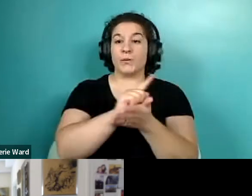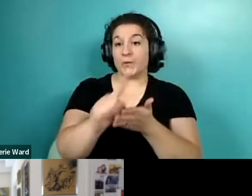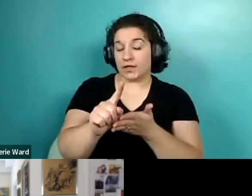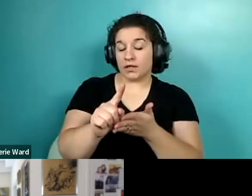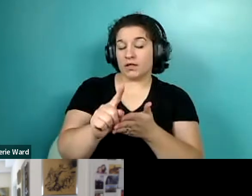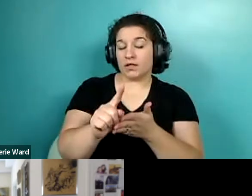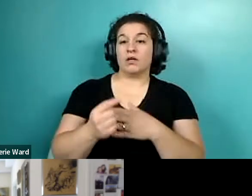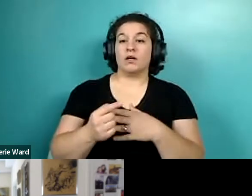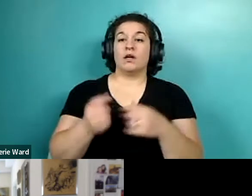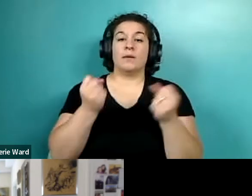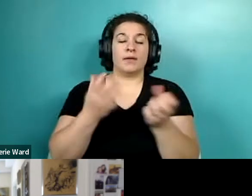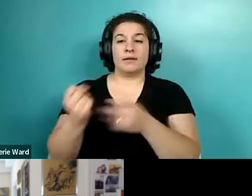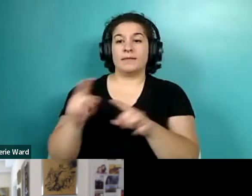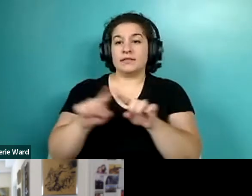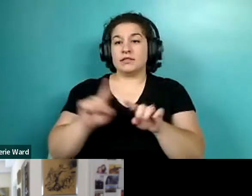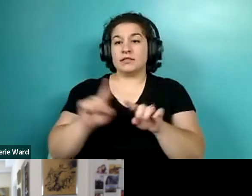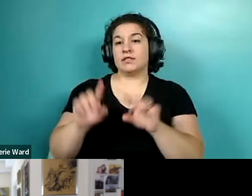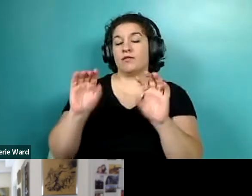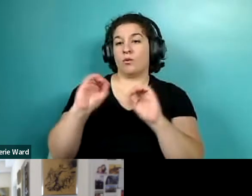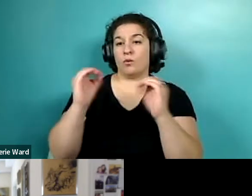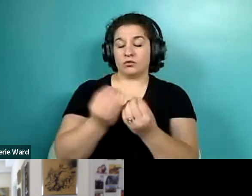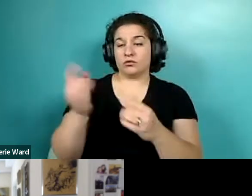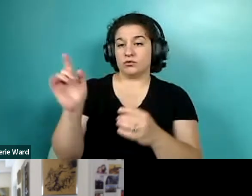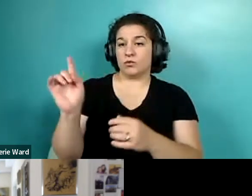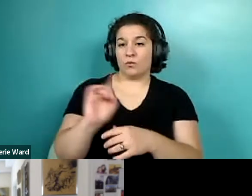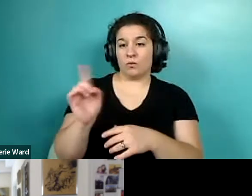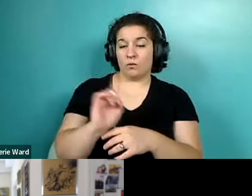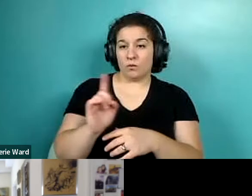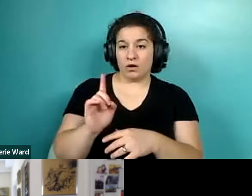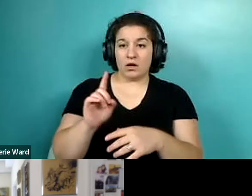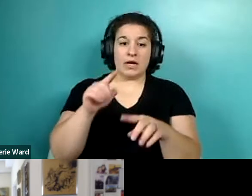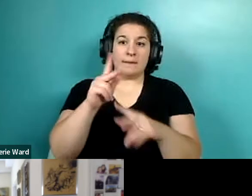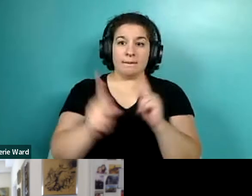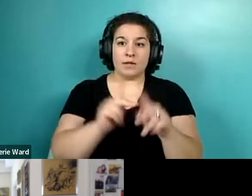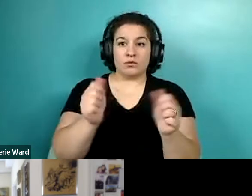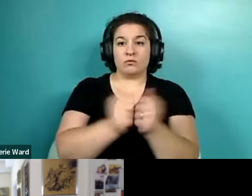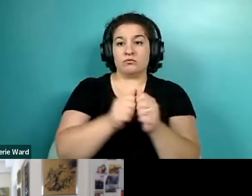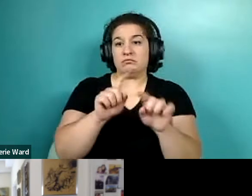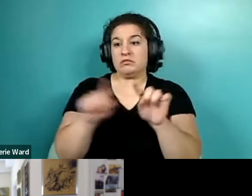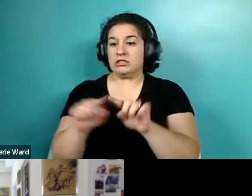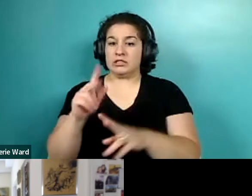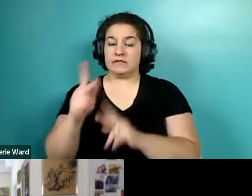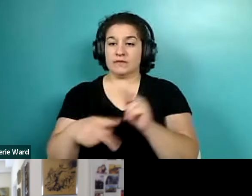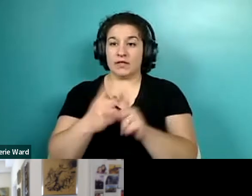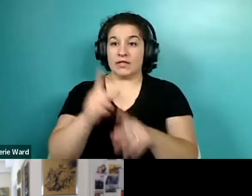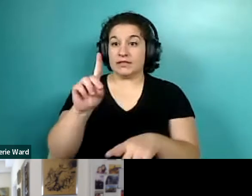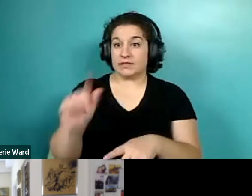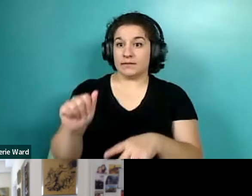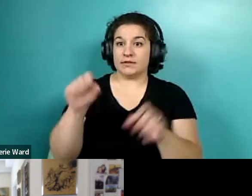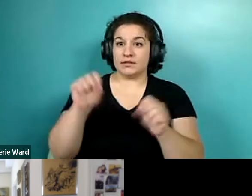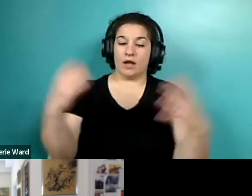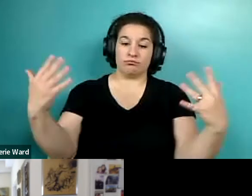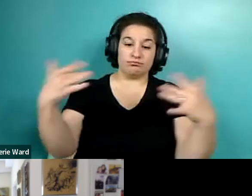different organizations where people with different types of disabilities can come together for a period of